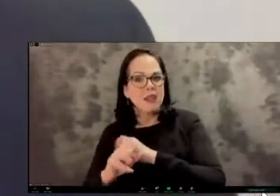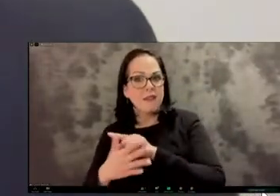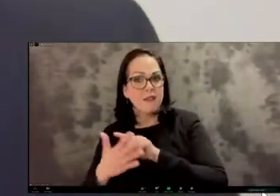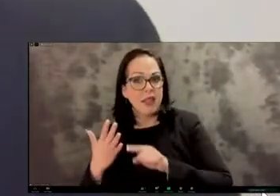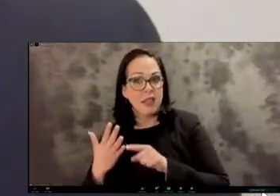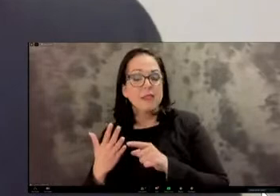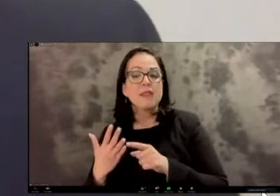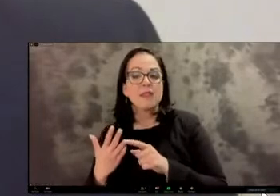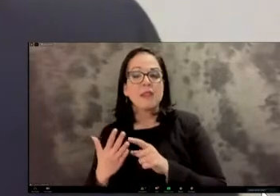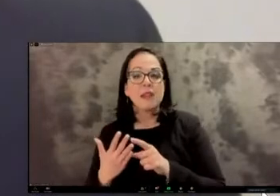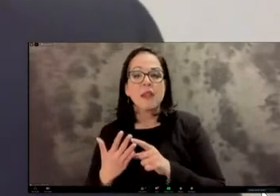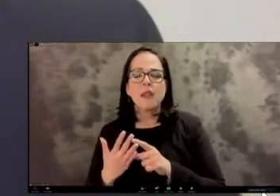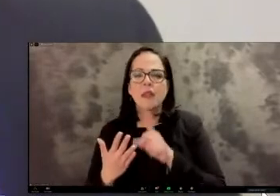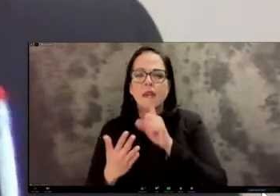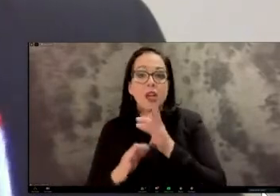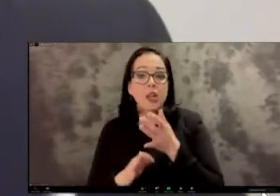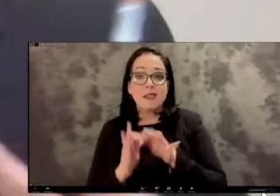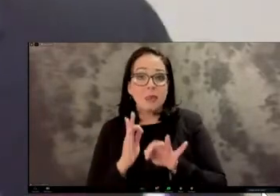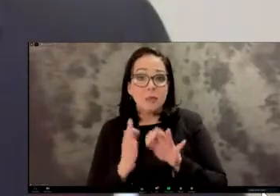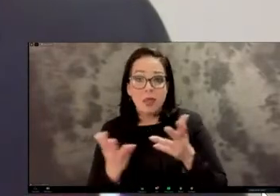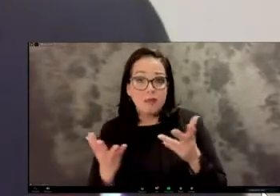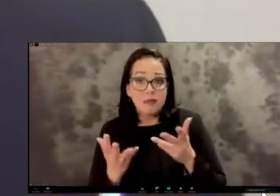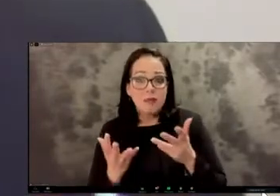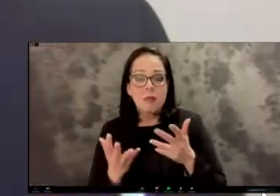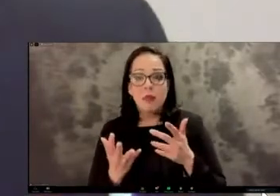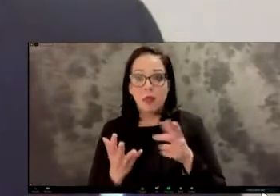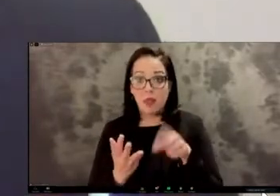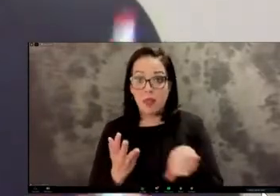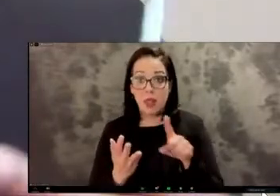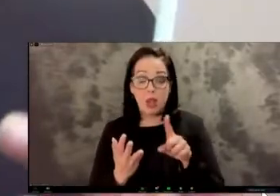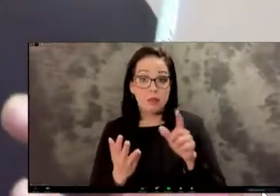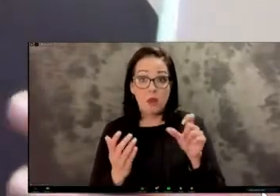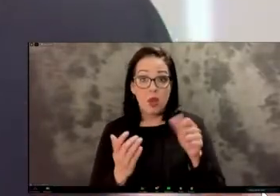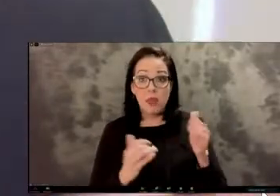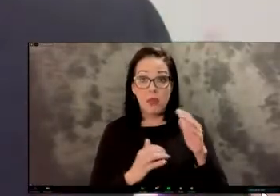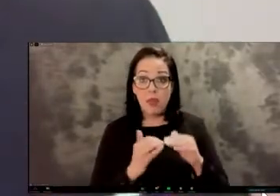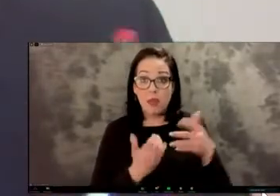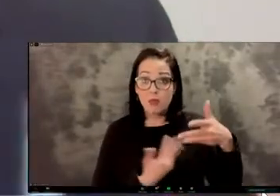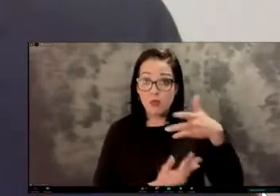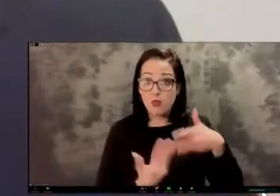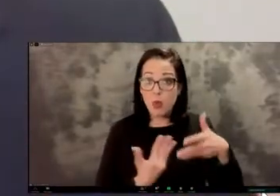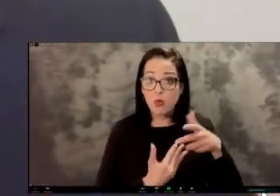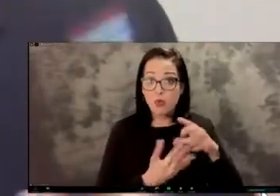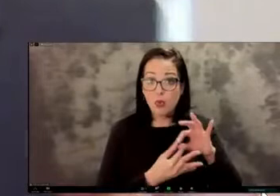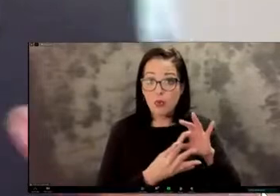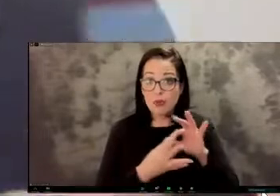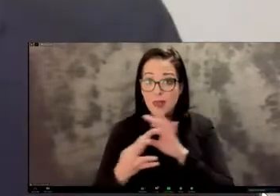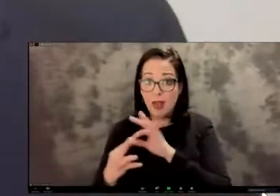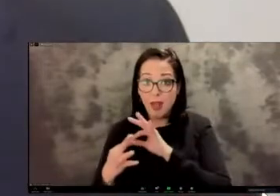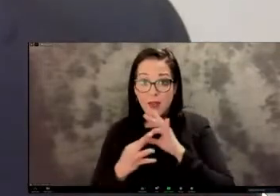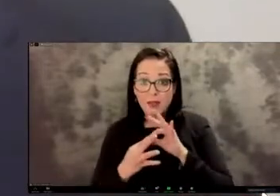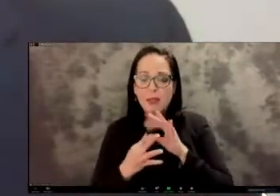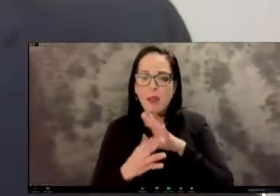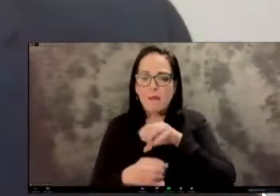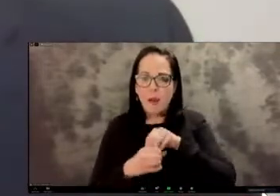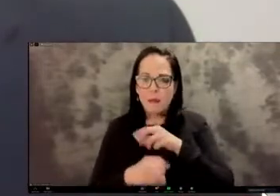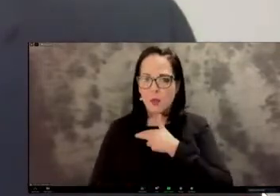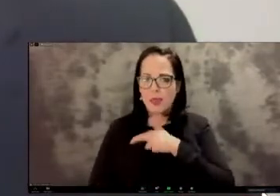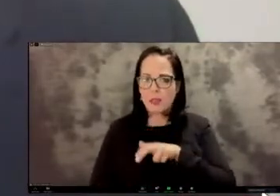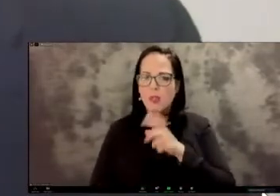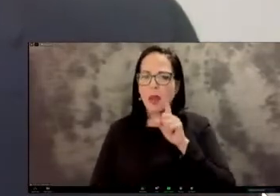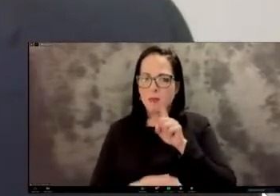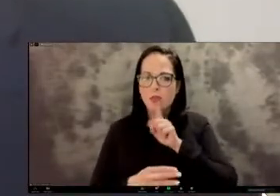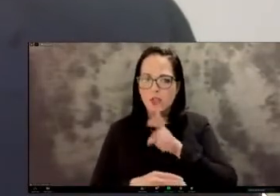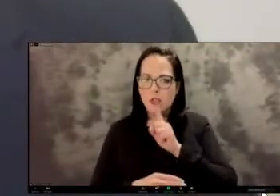resilience factors. So very simply, are there, besides social ties and involvement in religion, which I imagine there's some overlap, are